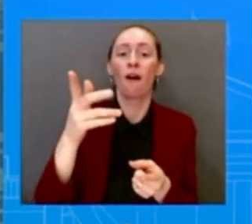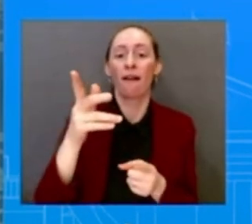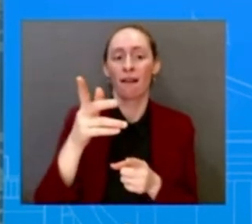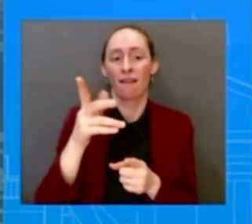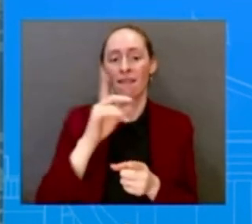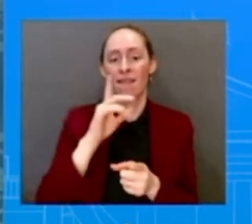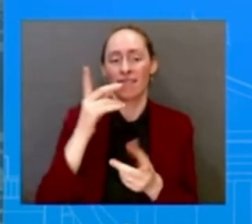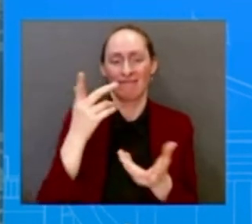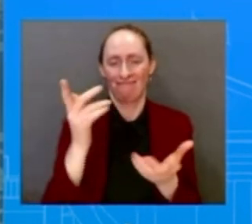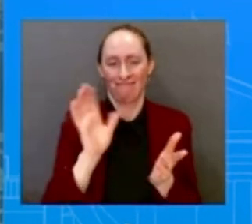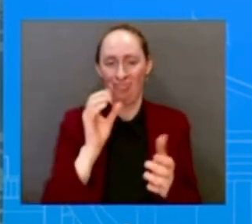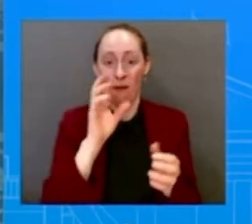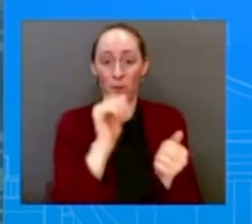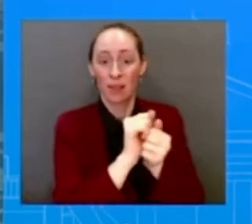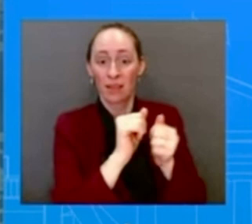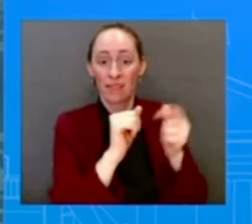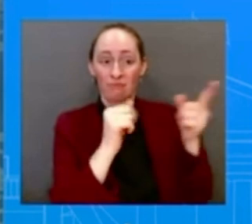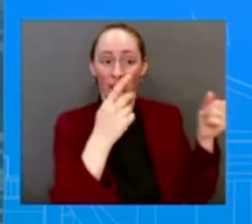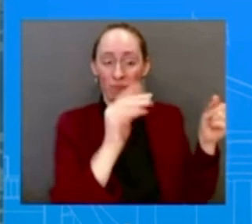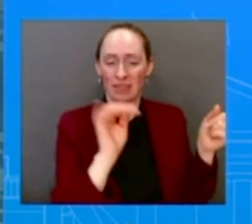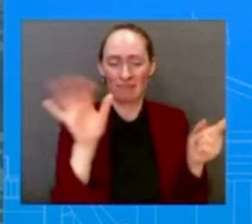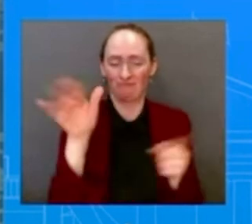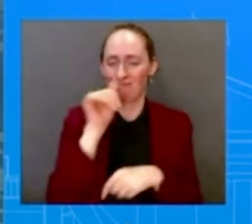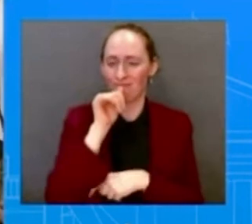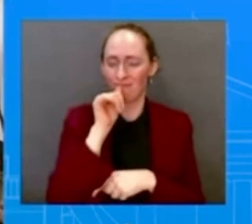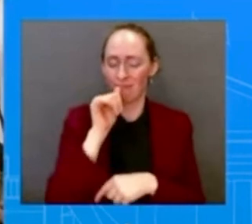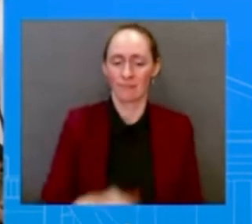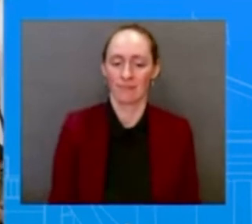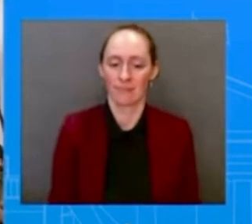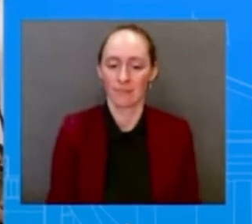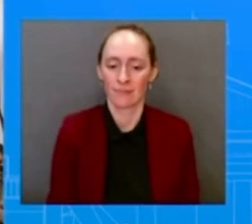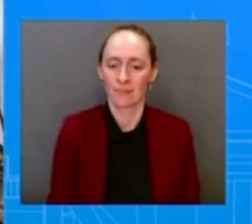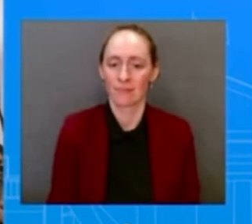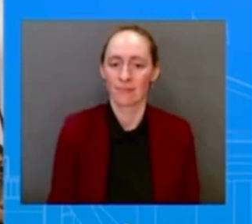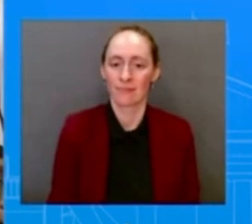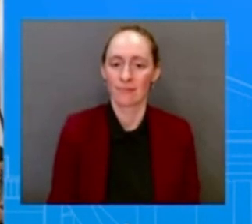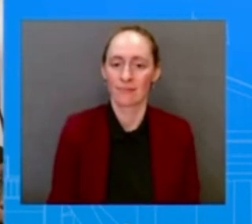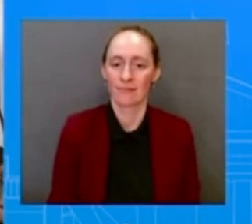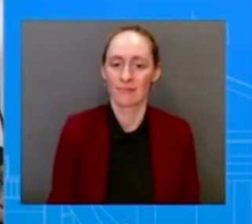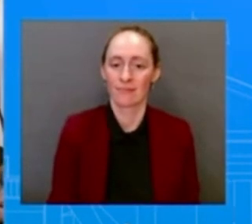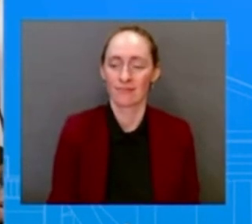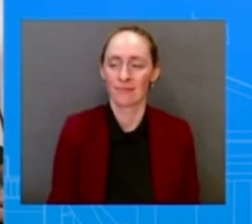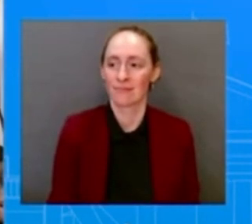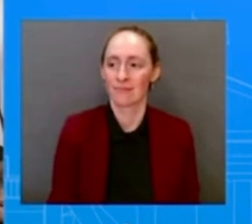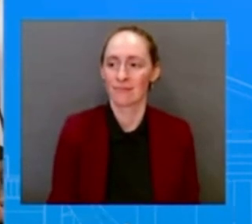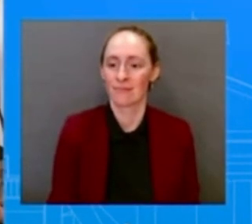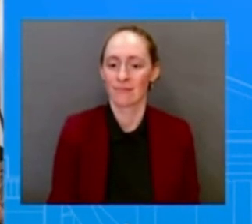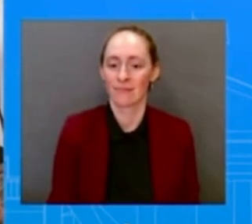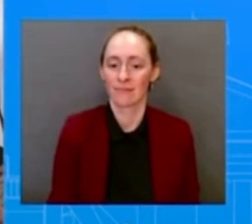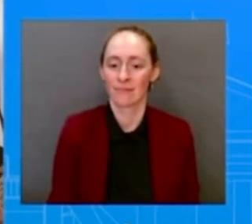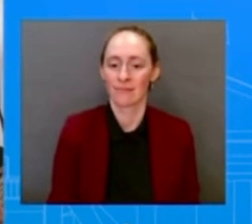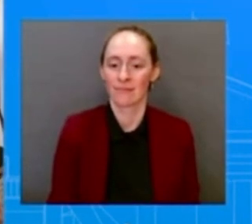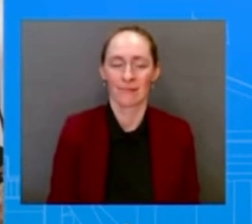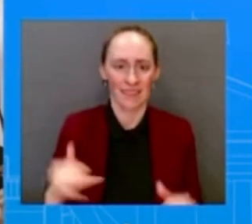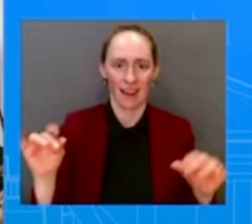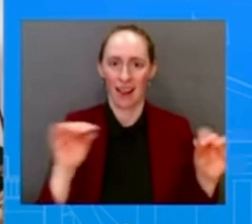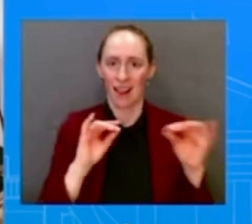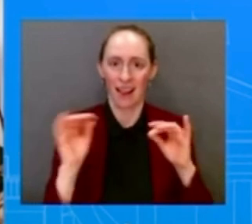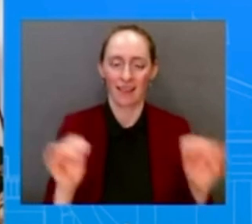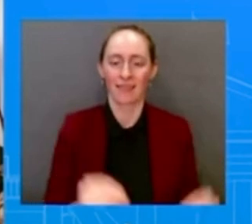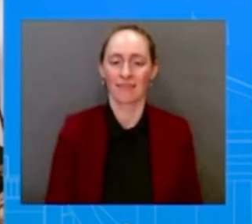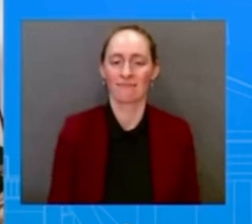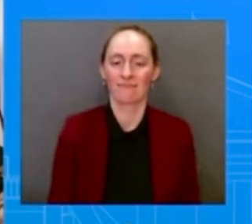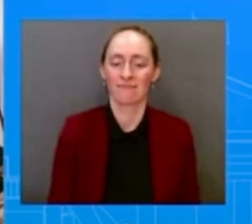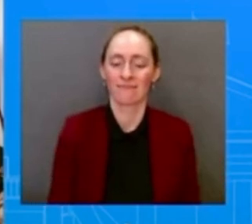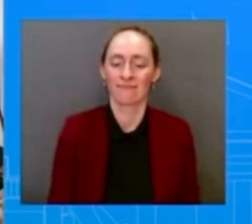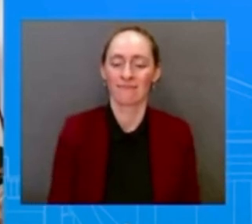wanted to ask you two questions. I need to watch for her hands. One on the shootdown that you just described and the other one on